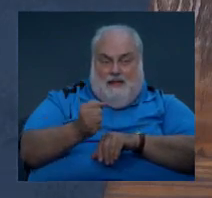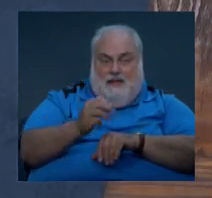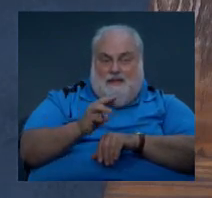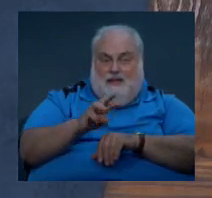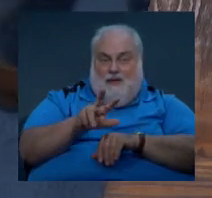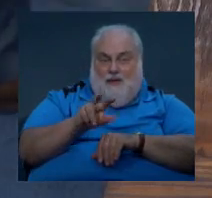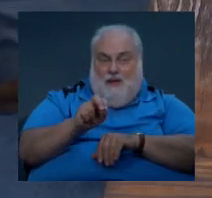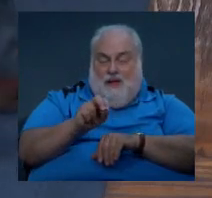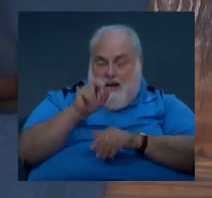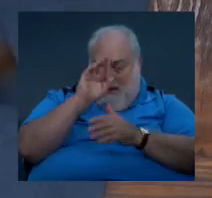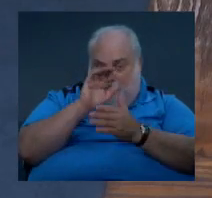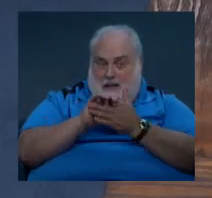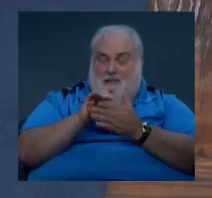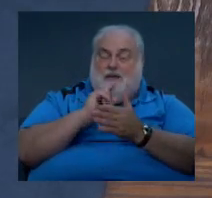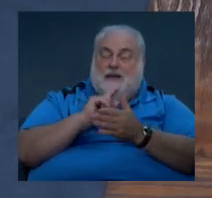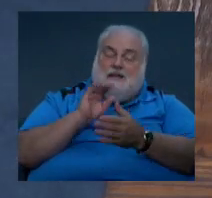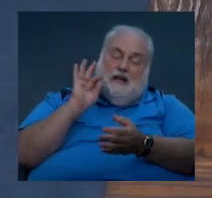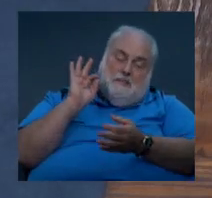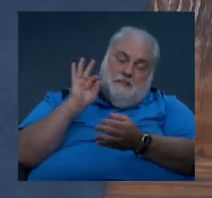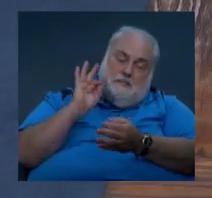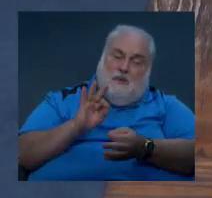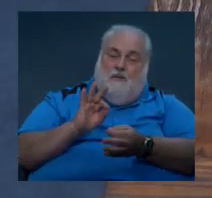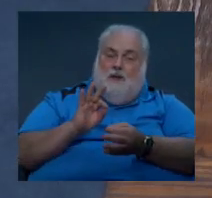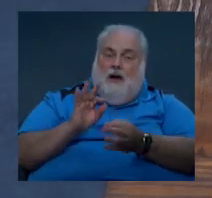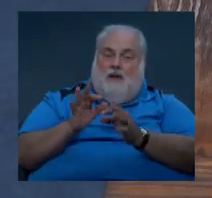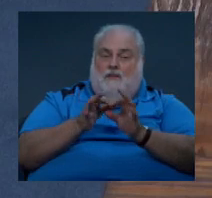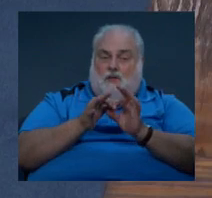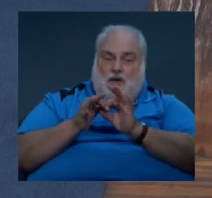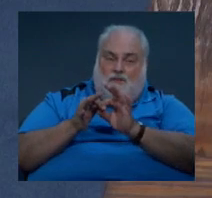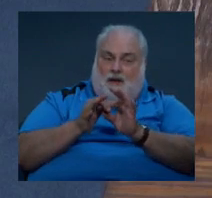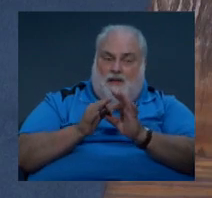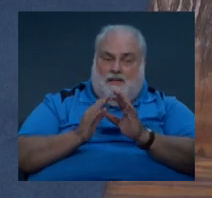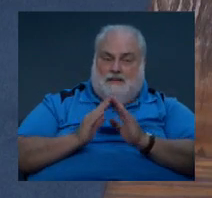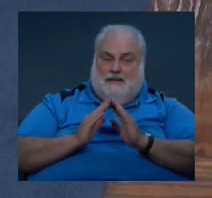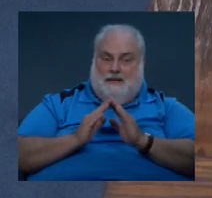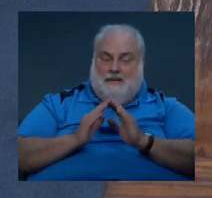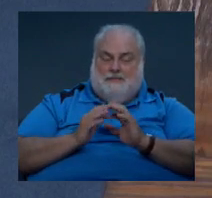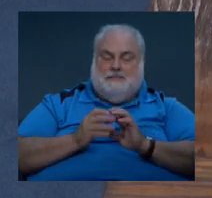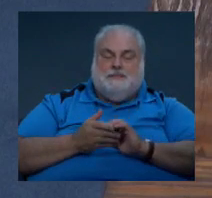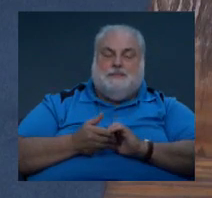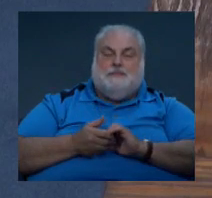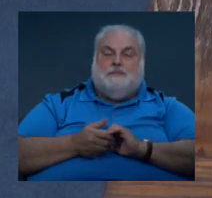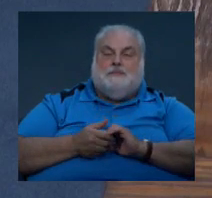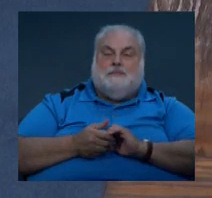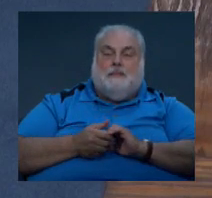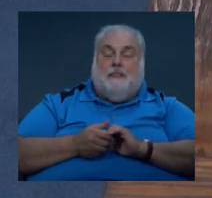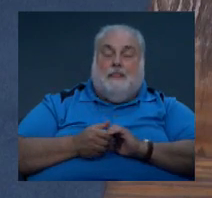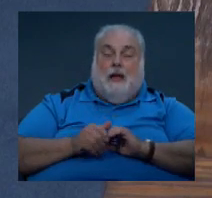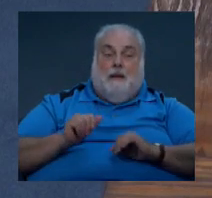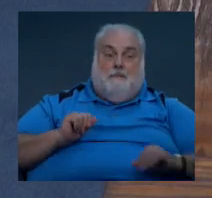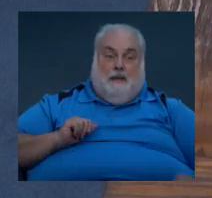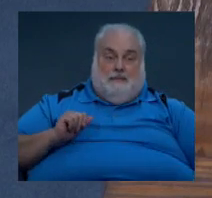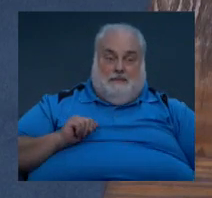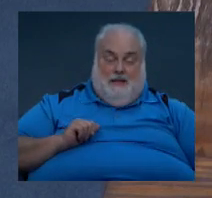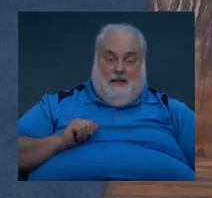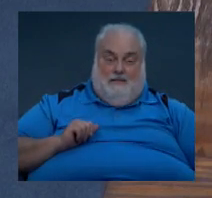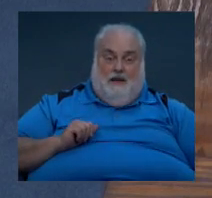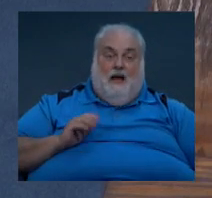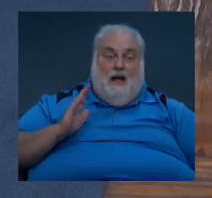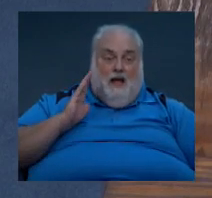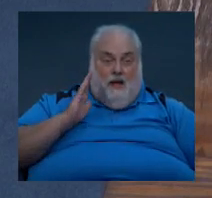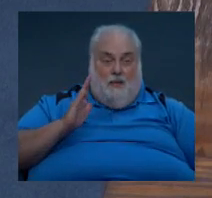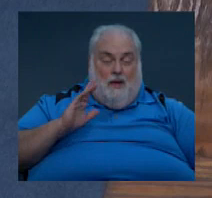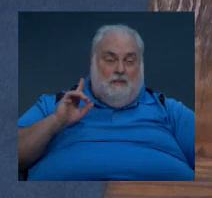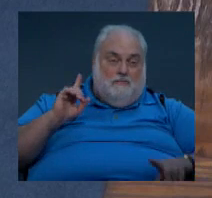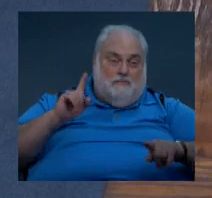believe that it is a piece of the puzzle to unifying our city. On a personal note, I will be